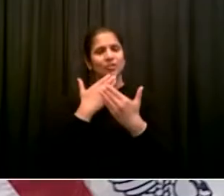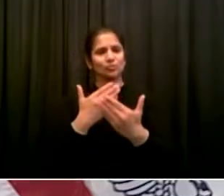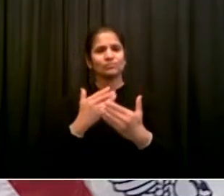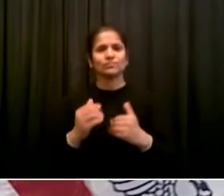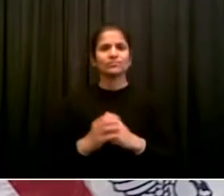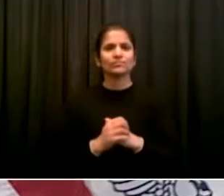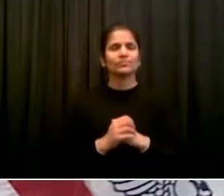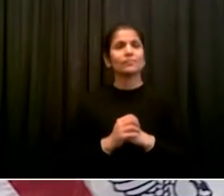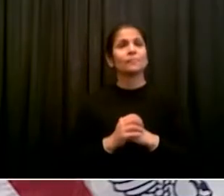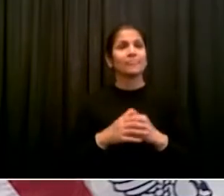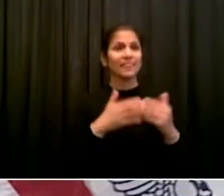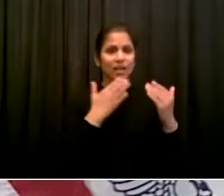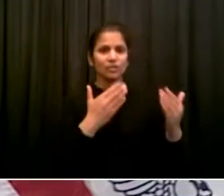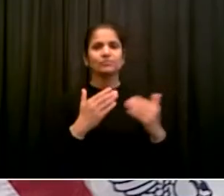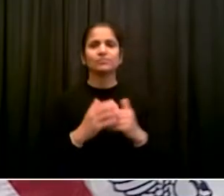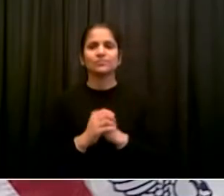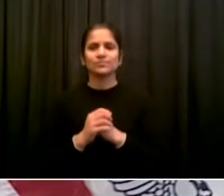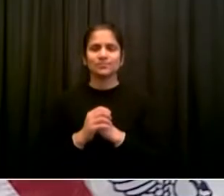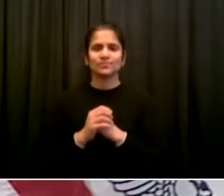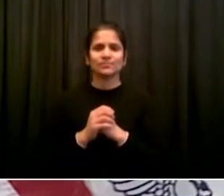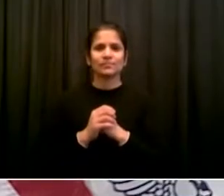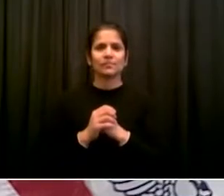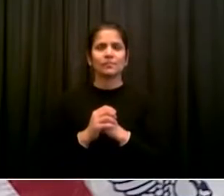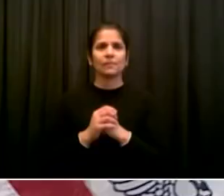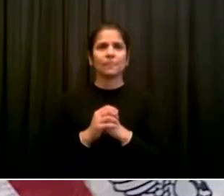right, now I want to turn to